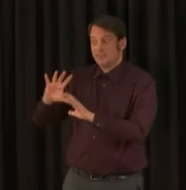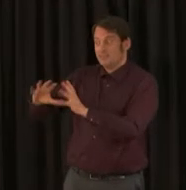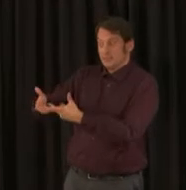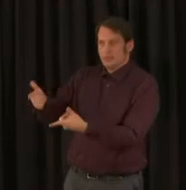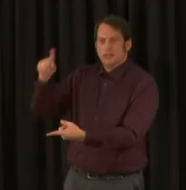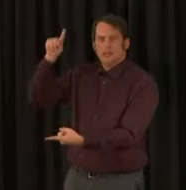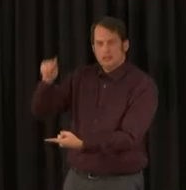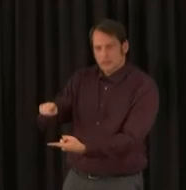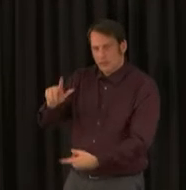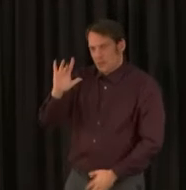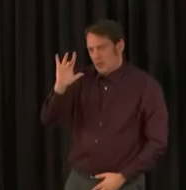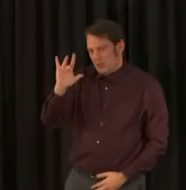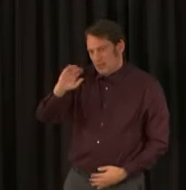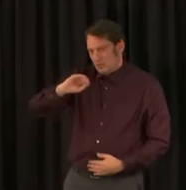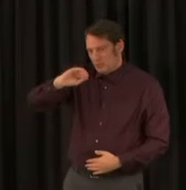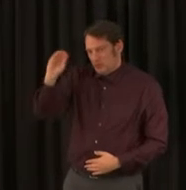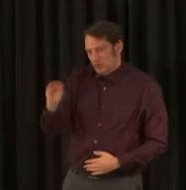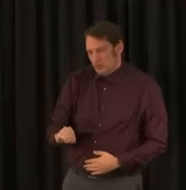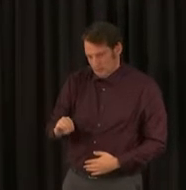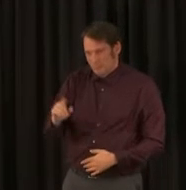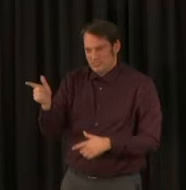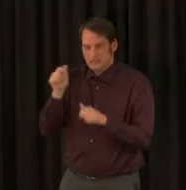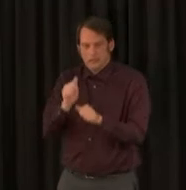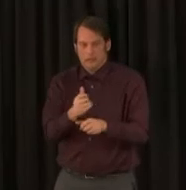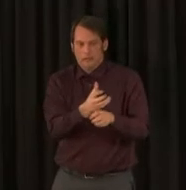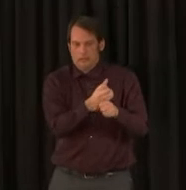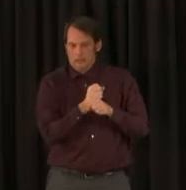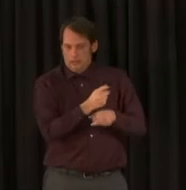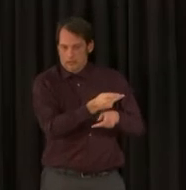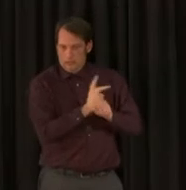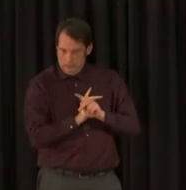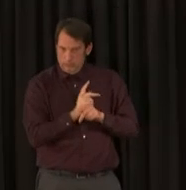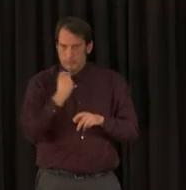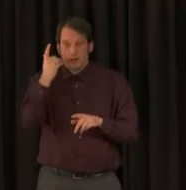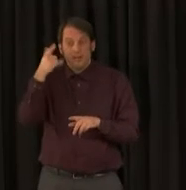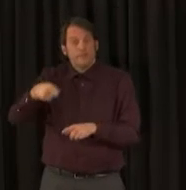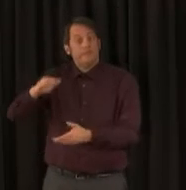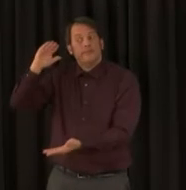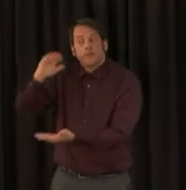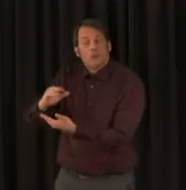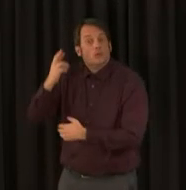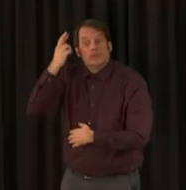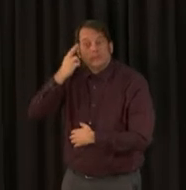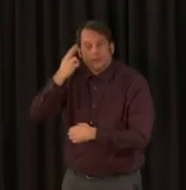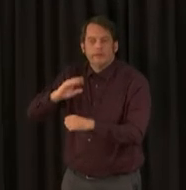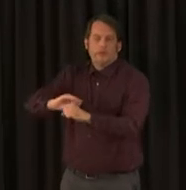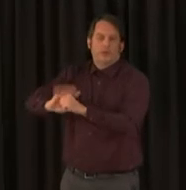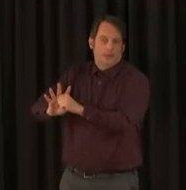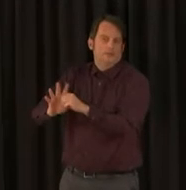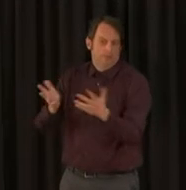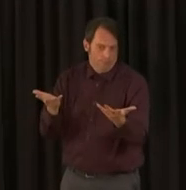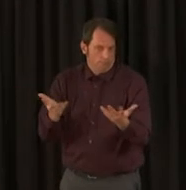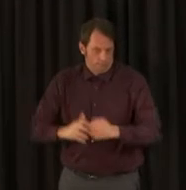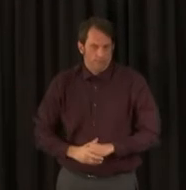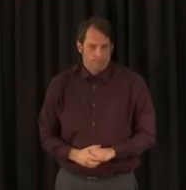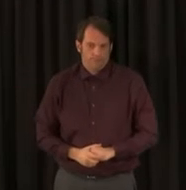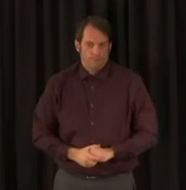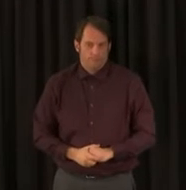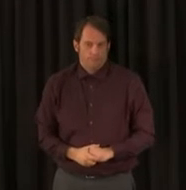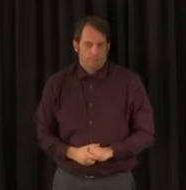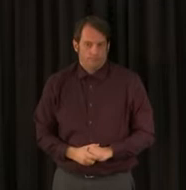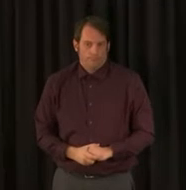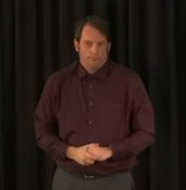your revenues quarter over quarter. So let me give you an example. So let's choose a date. So we'll choose September